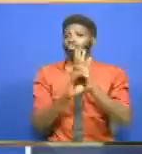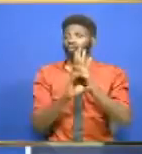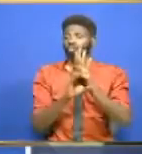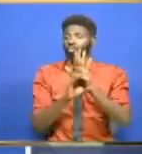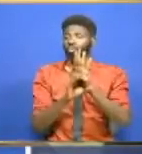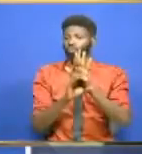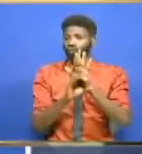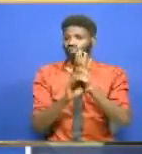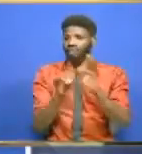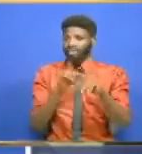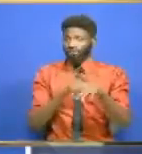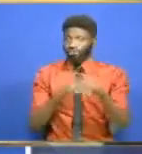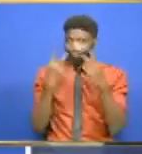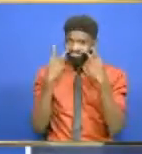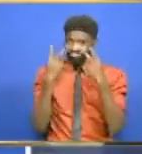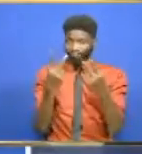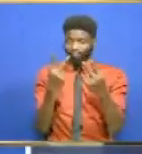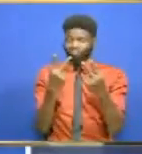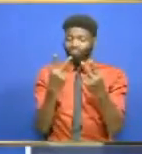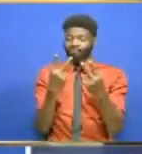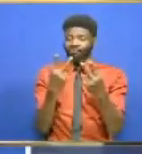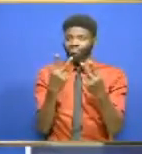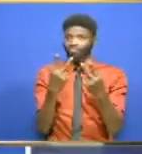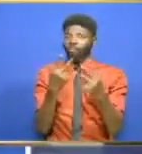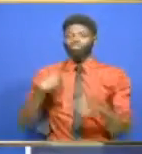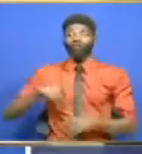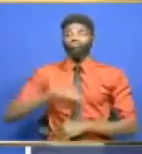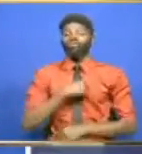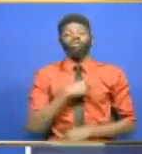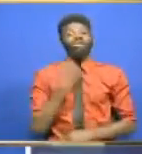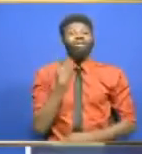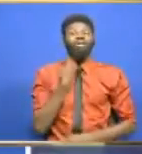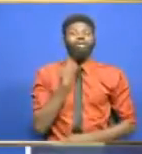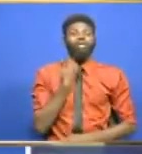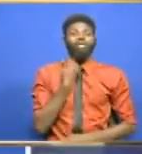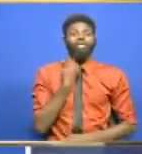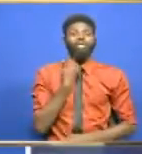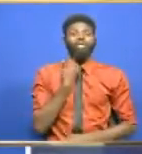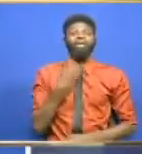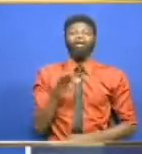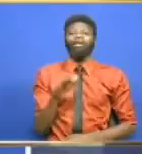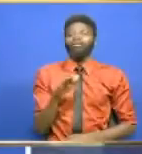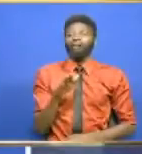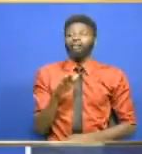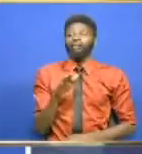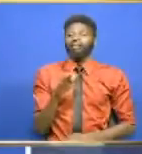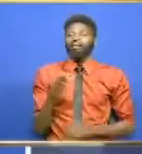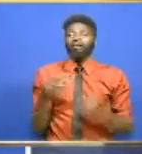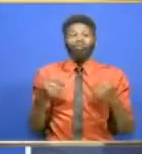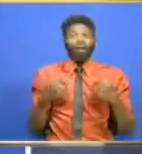this, we don't want to be lumped in that corridor where